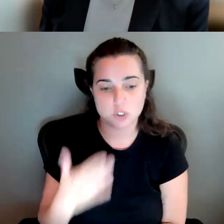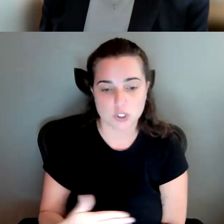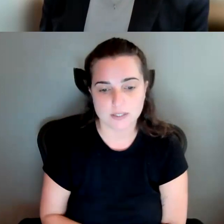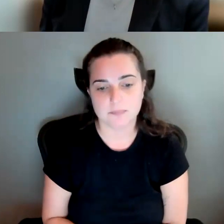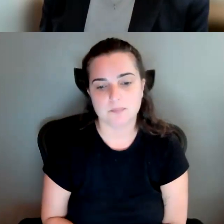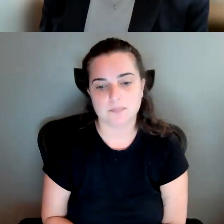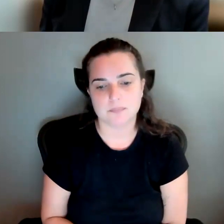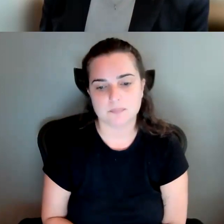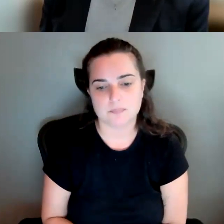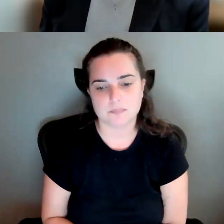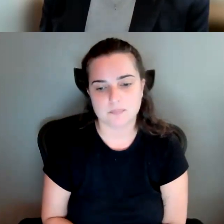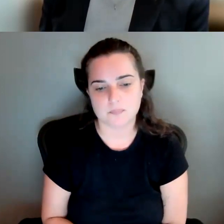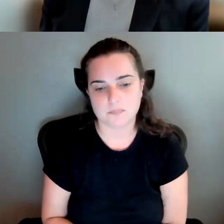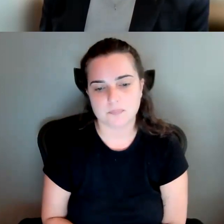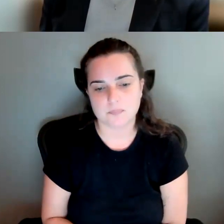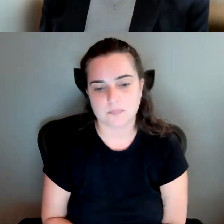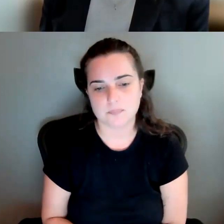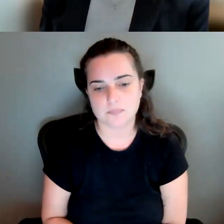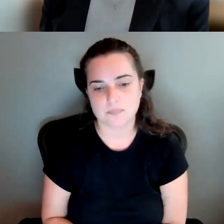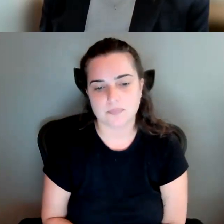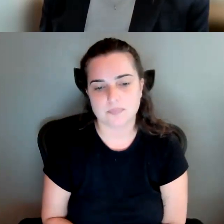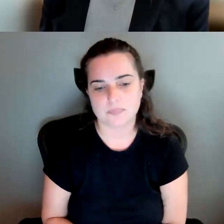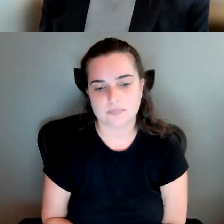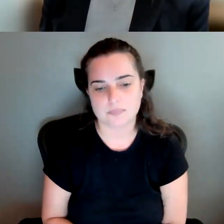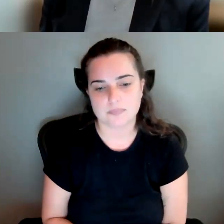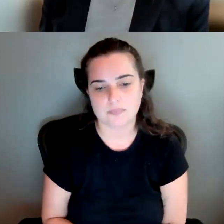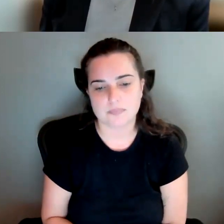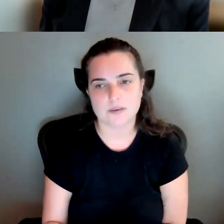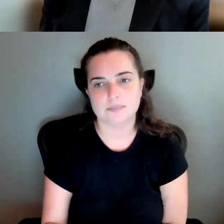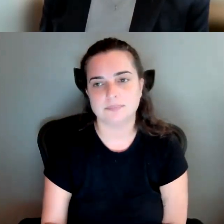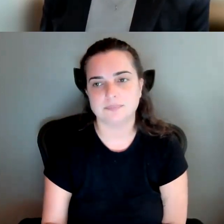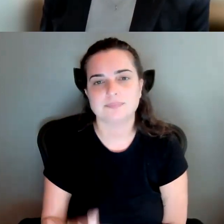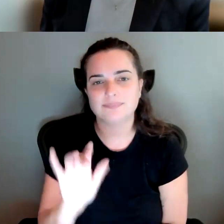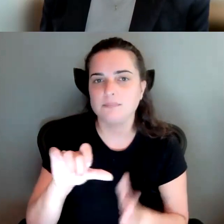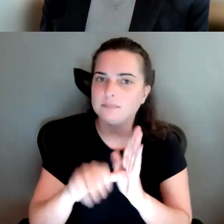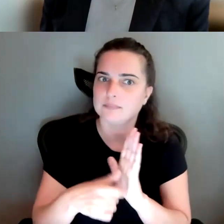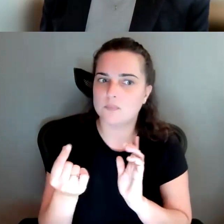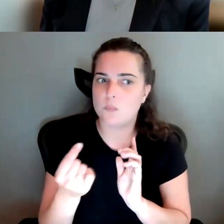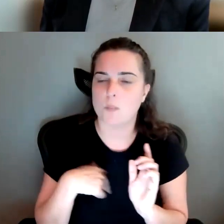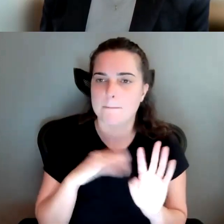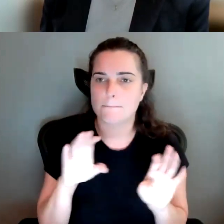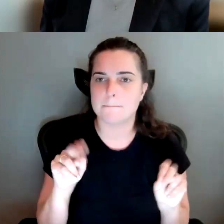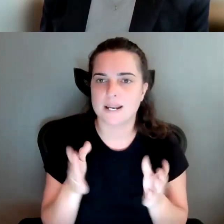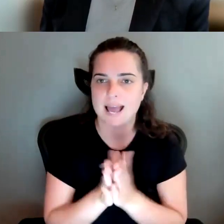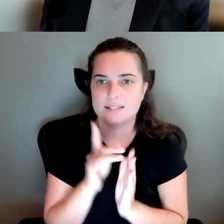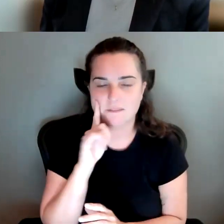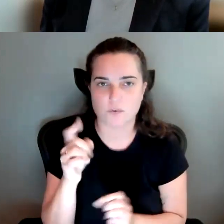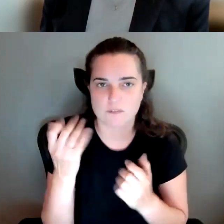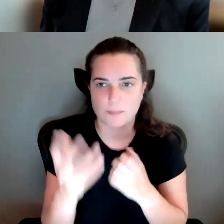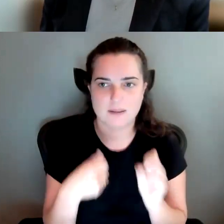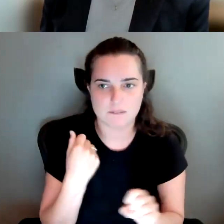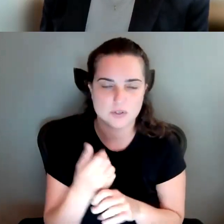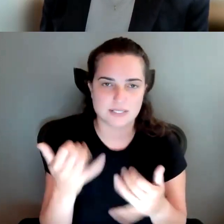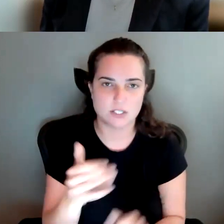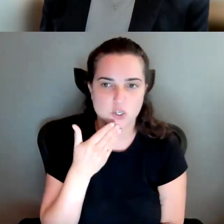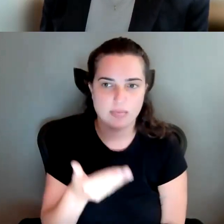know, reinforcing what we have been asking for many years is still a good thing.